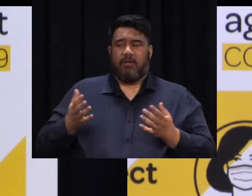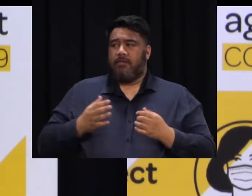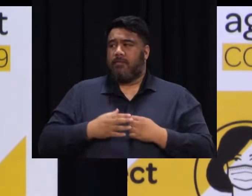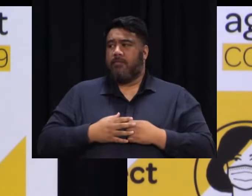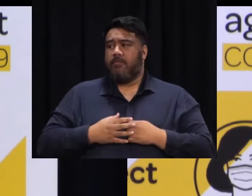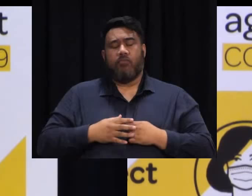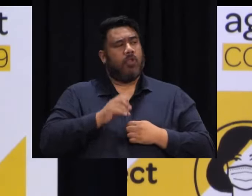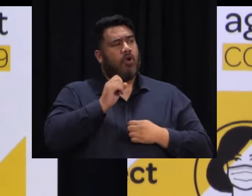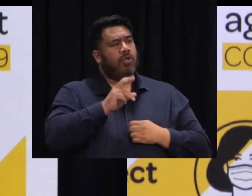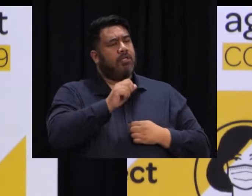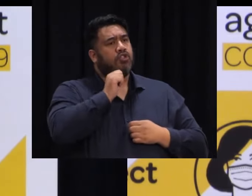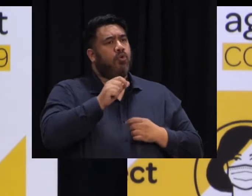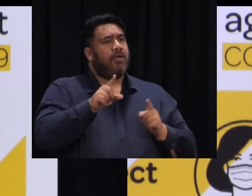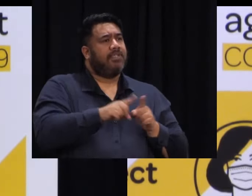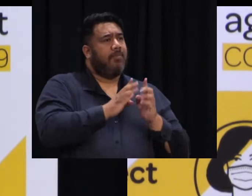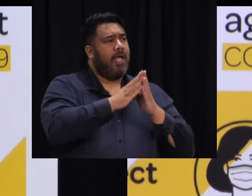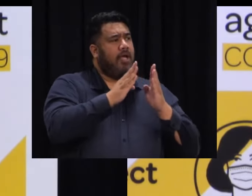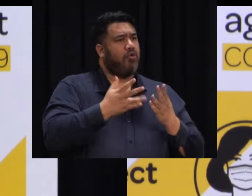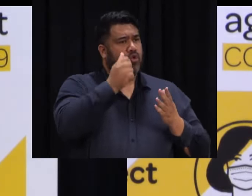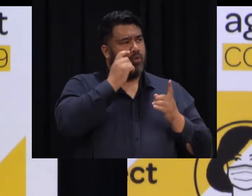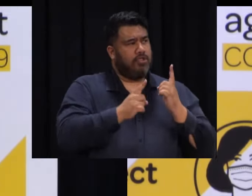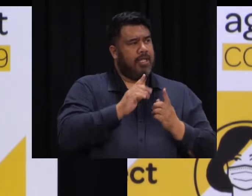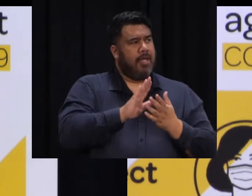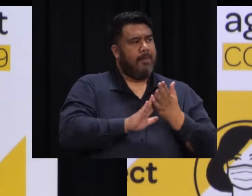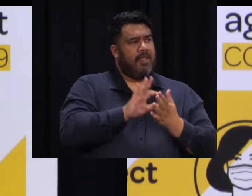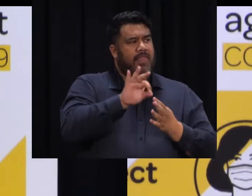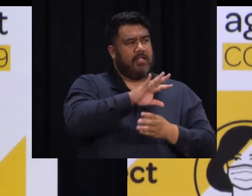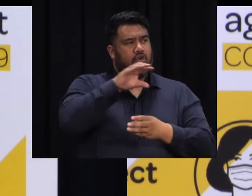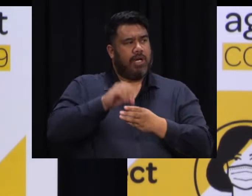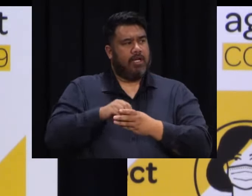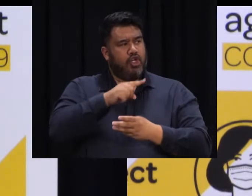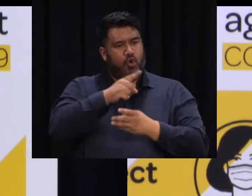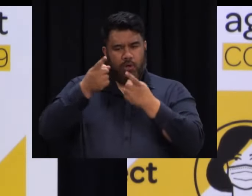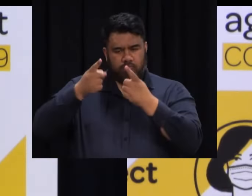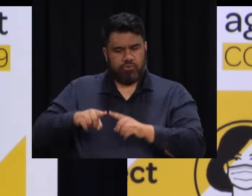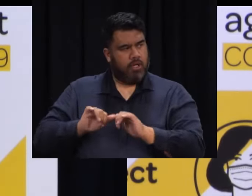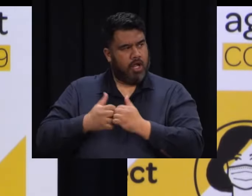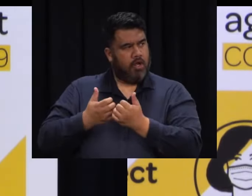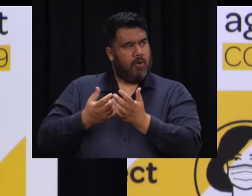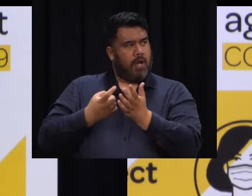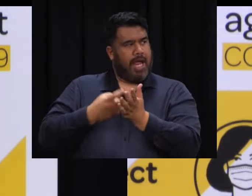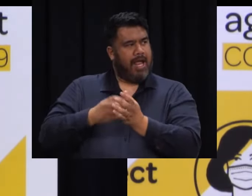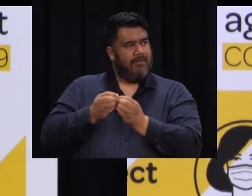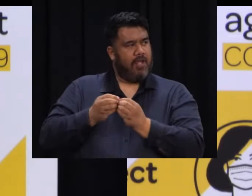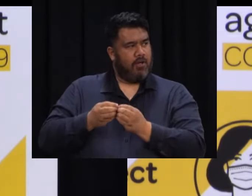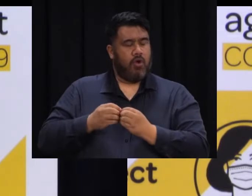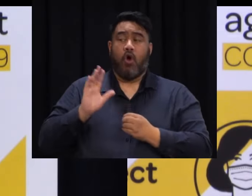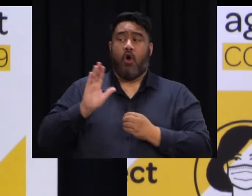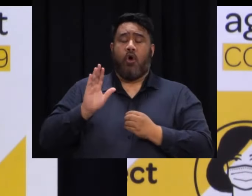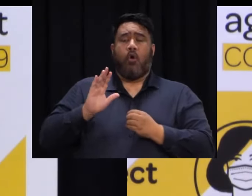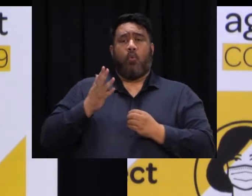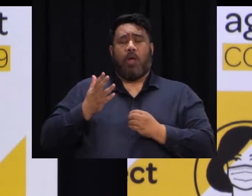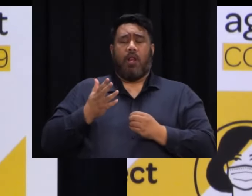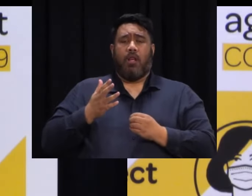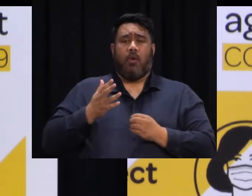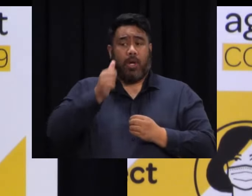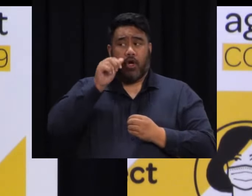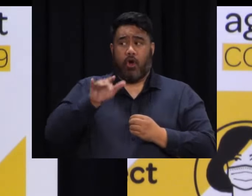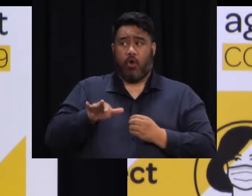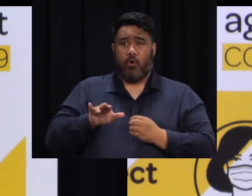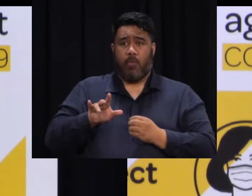If there are household contacts or known contacts, they do not contribute to the calculation that produces the R value. Well, they contribute, but it's taken into account